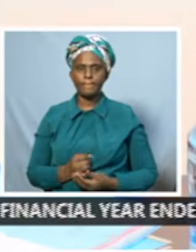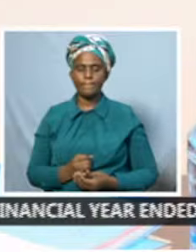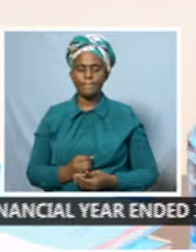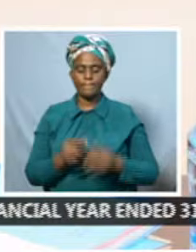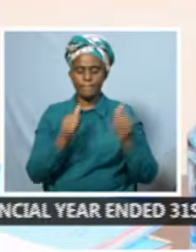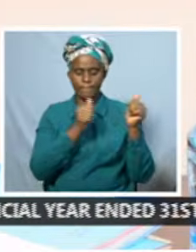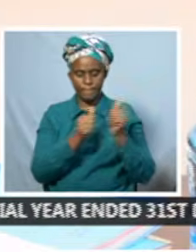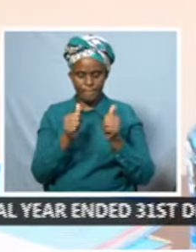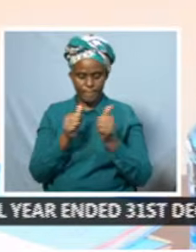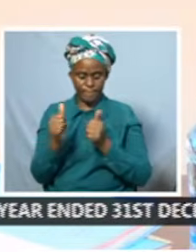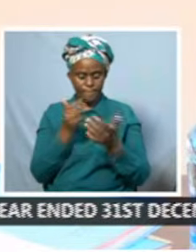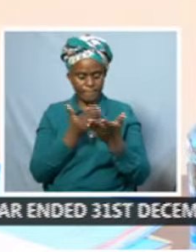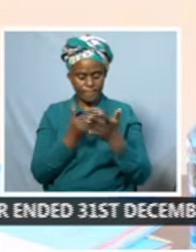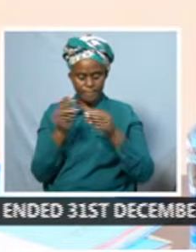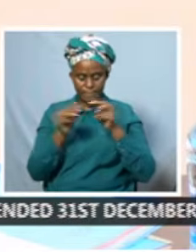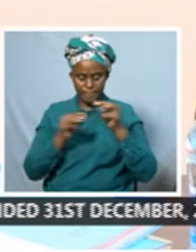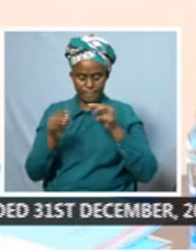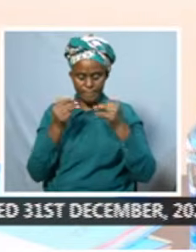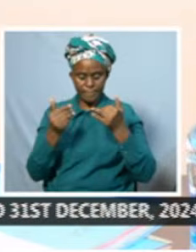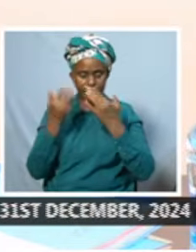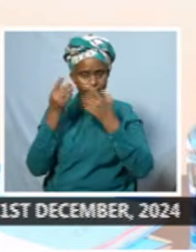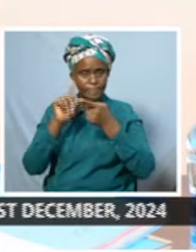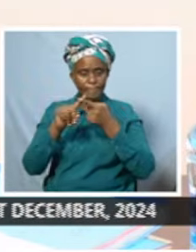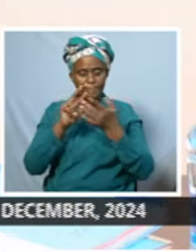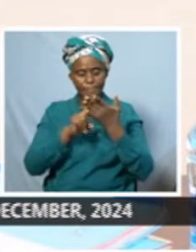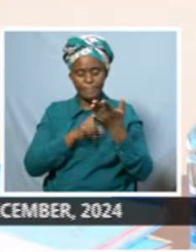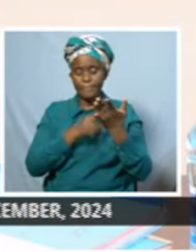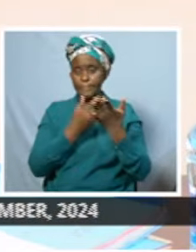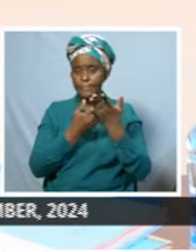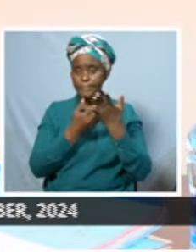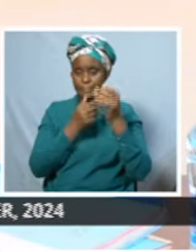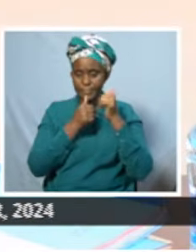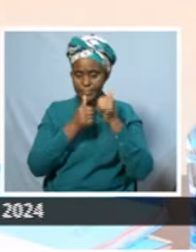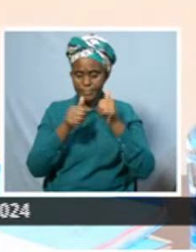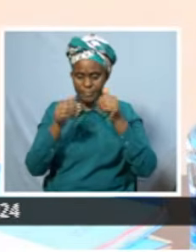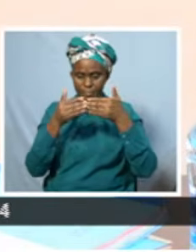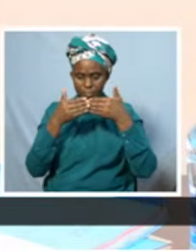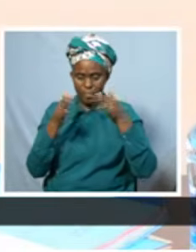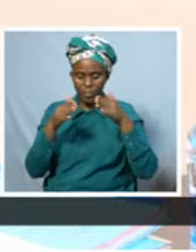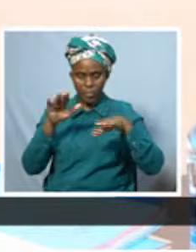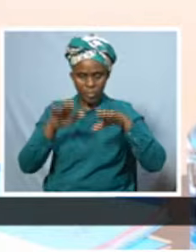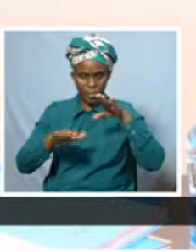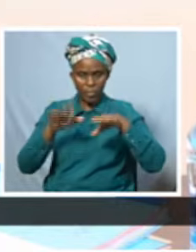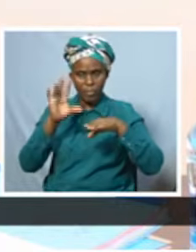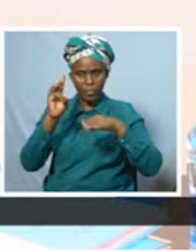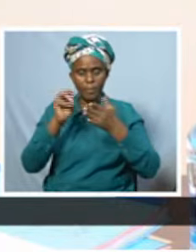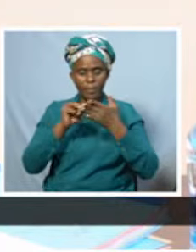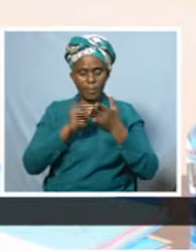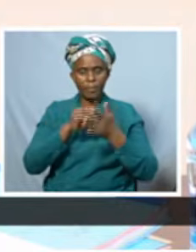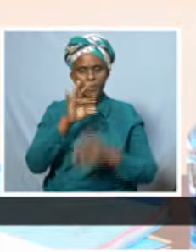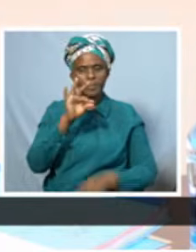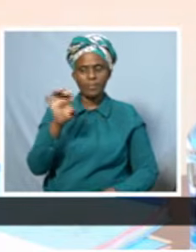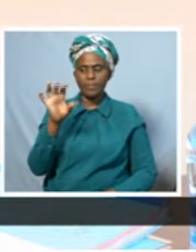Action taken. Management wishes to report as follows. The opening balance of